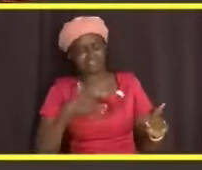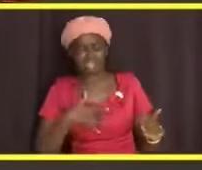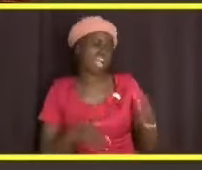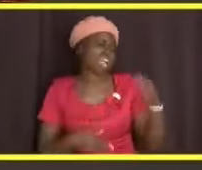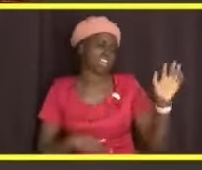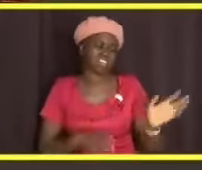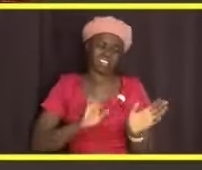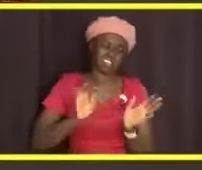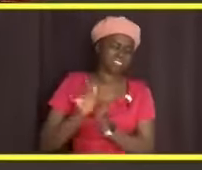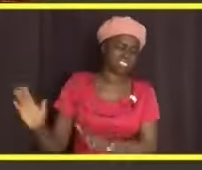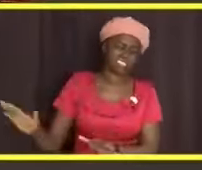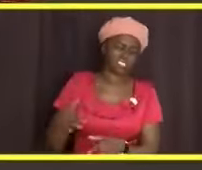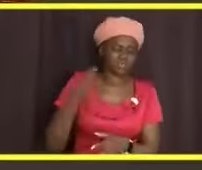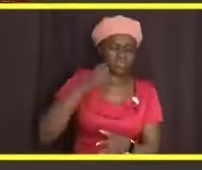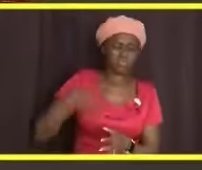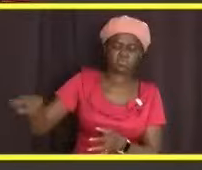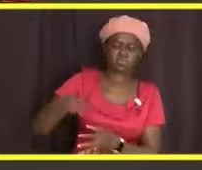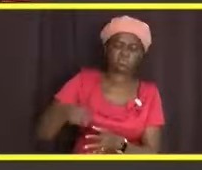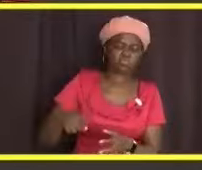When the devil grabbed him,